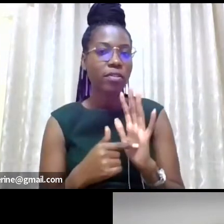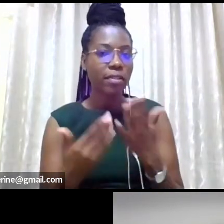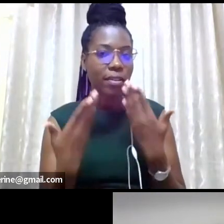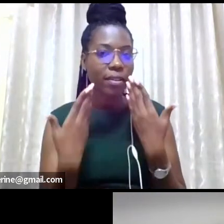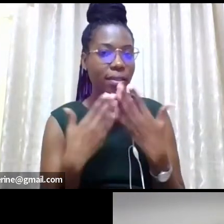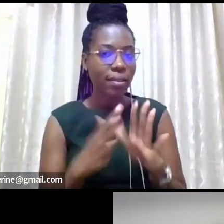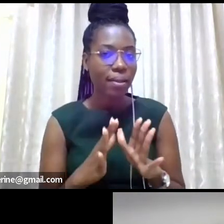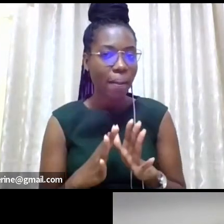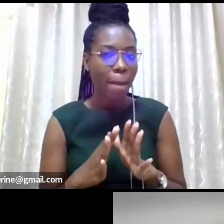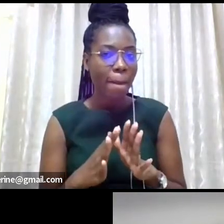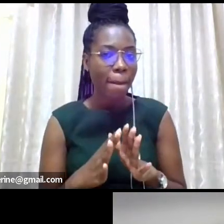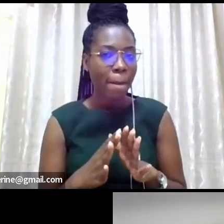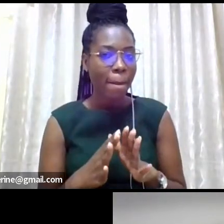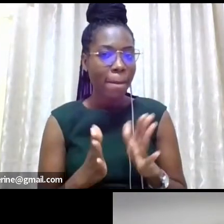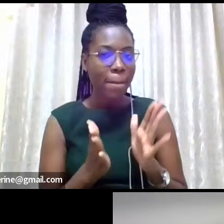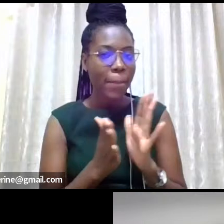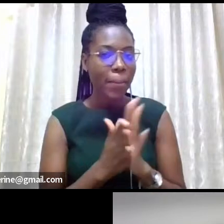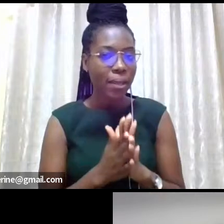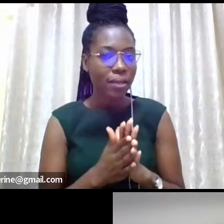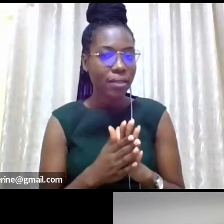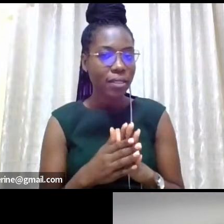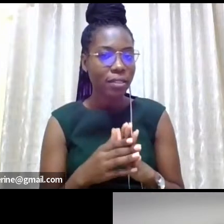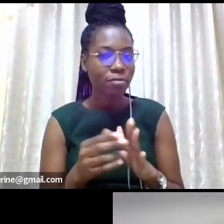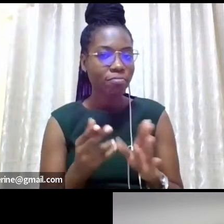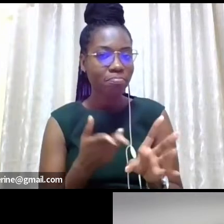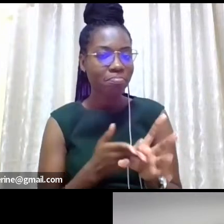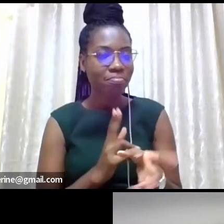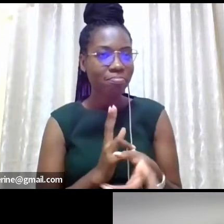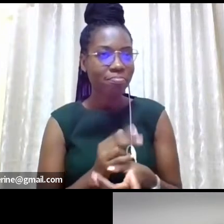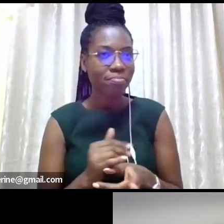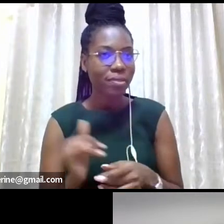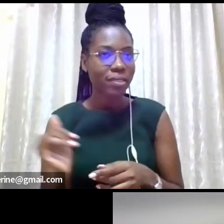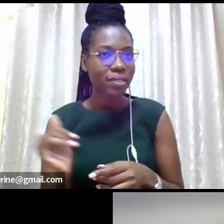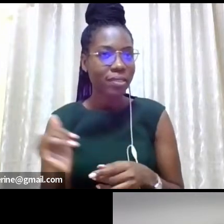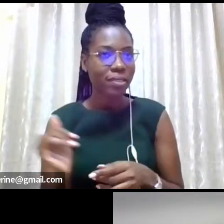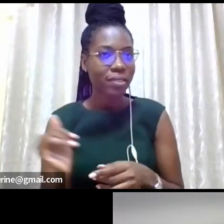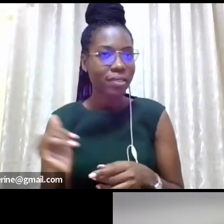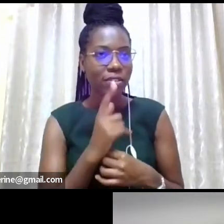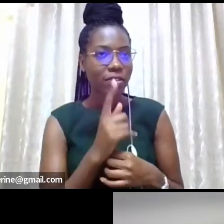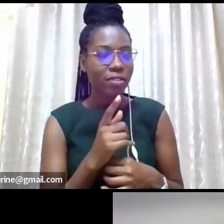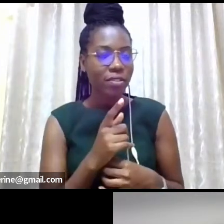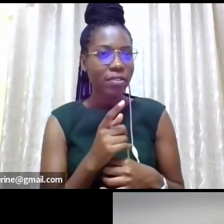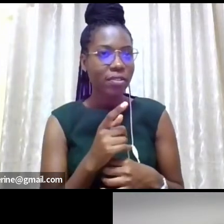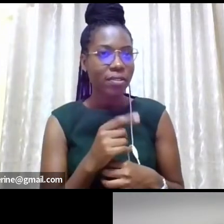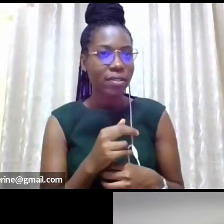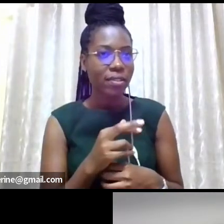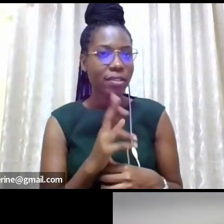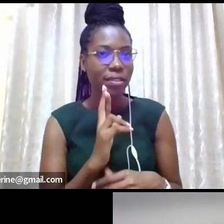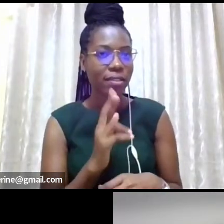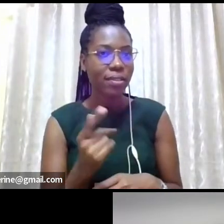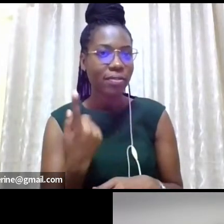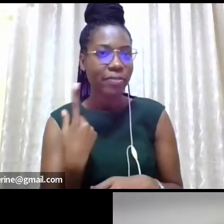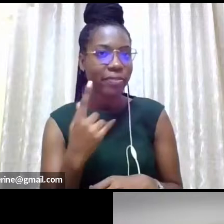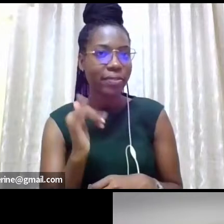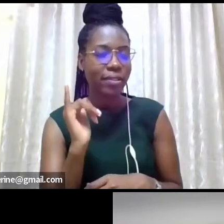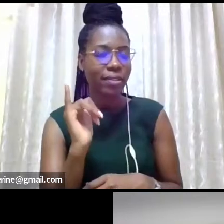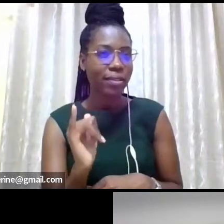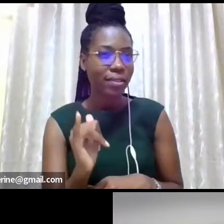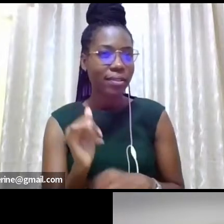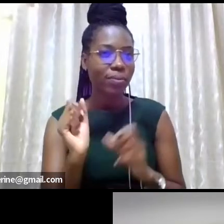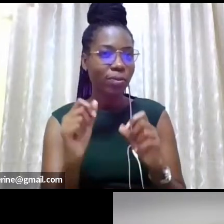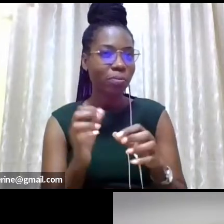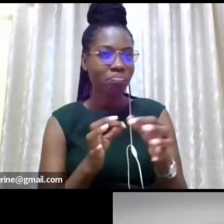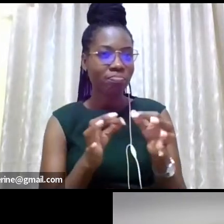the resignation stands. So the results of the investigation will probably be filed for future